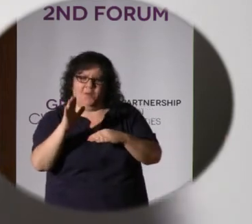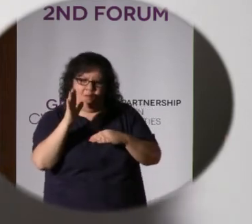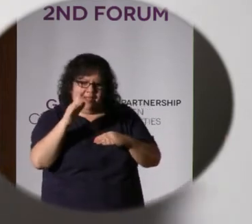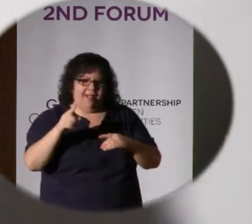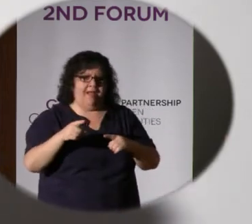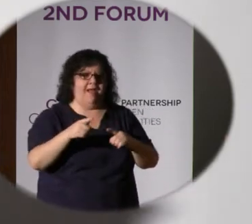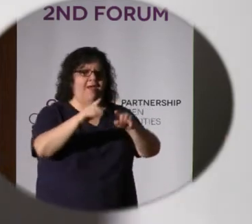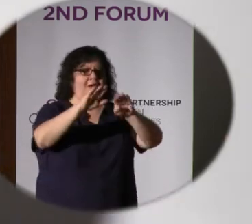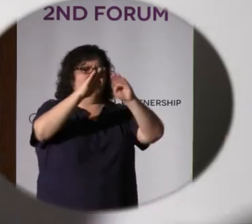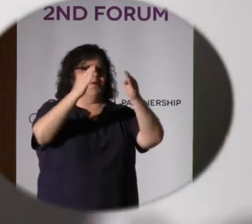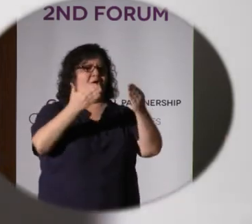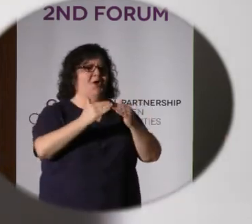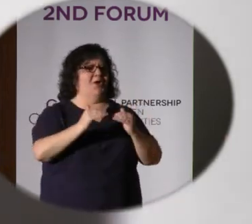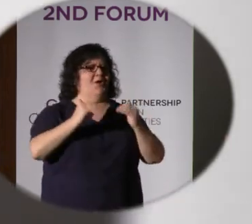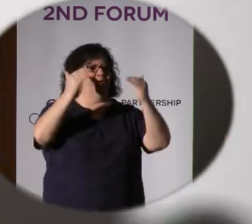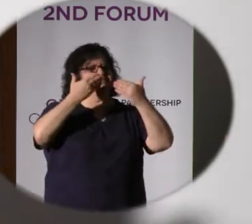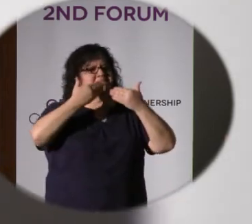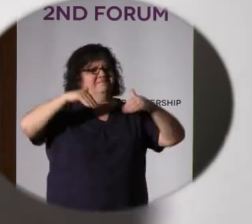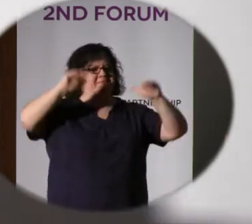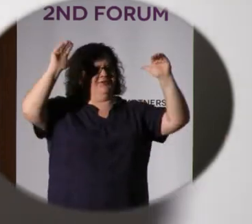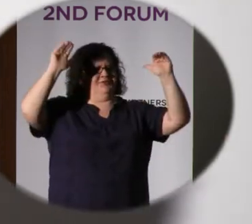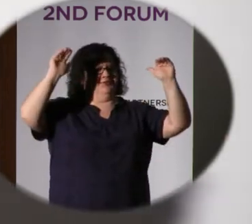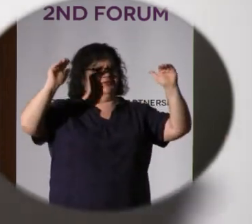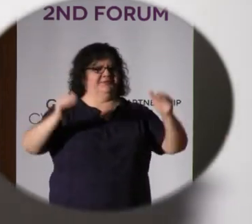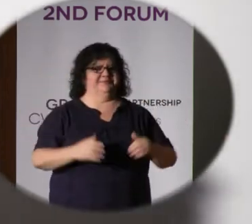the forum great success.